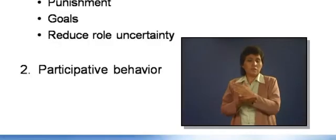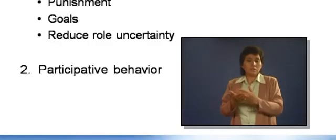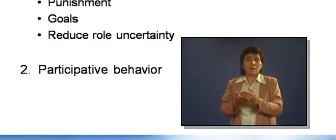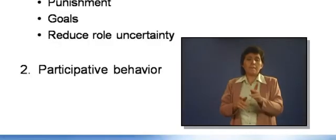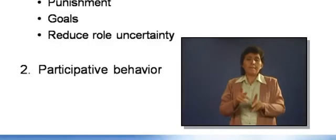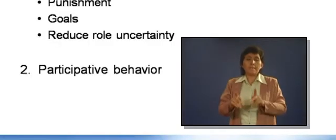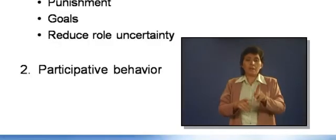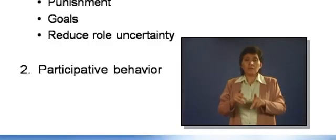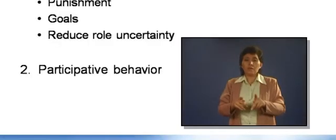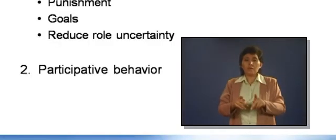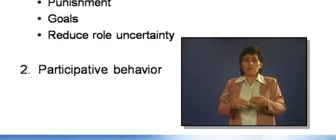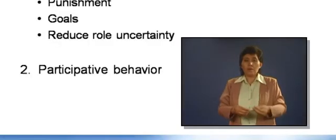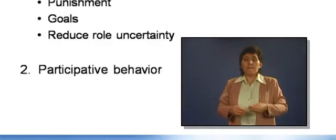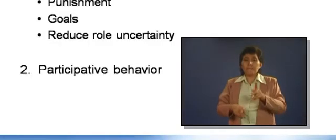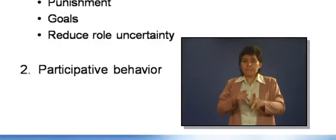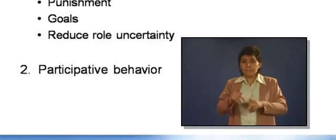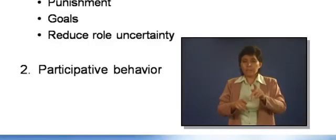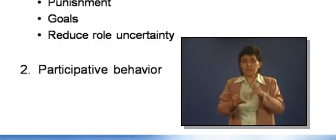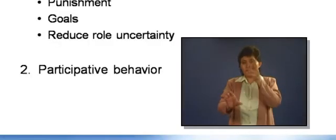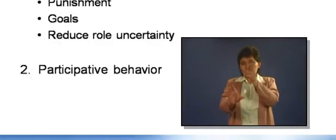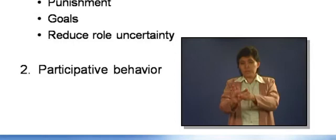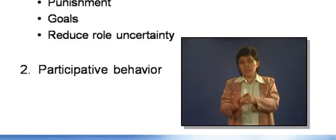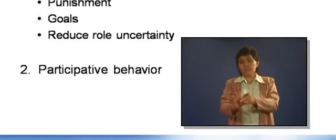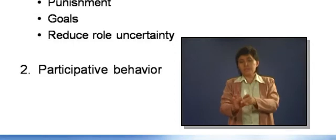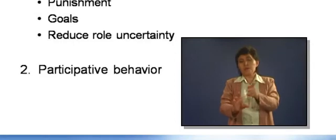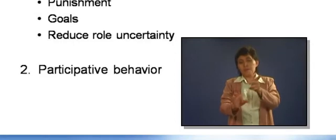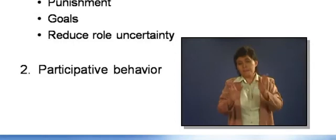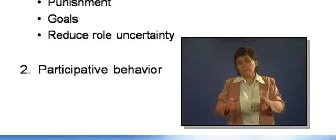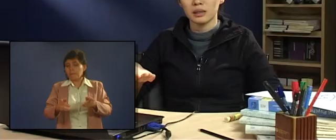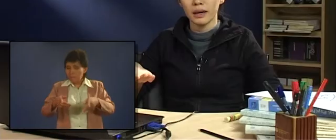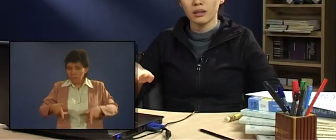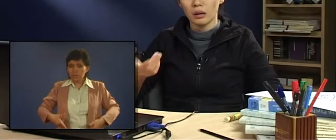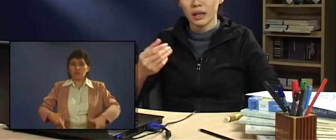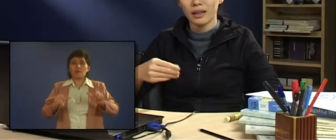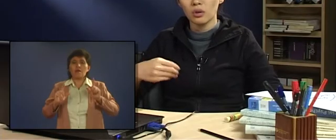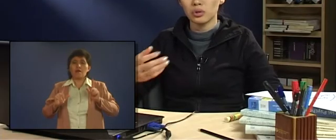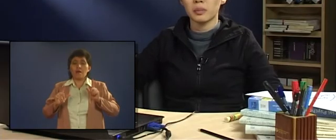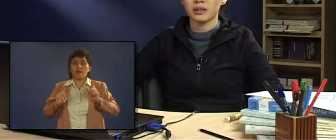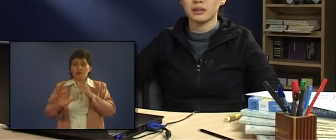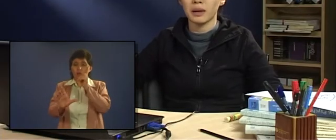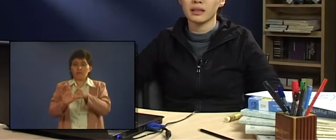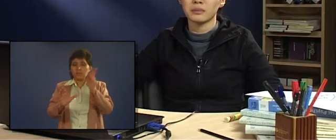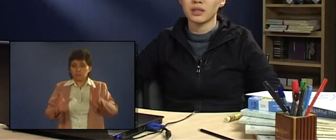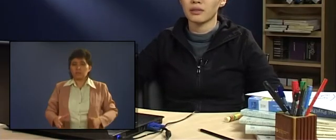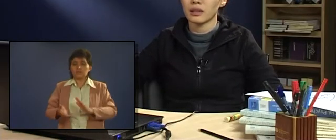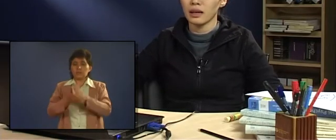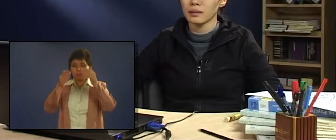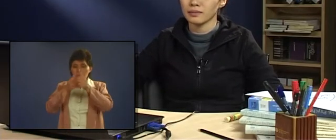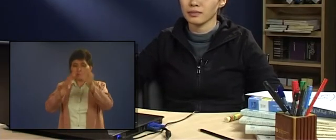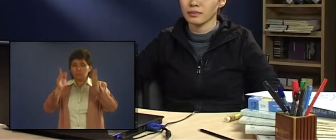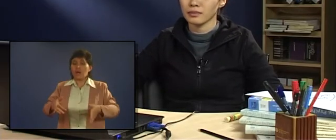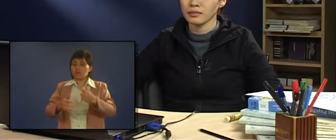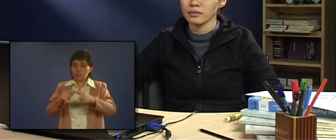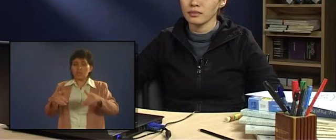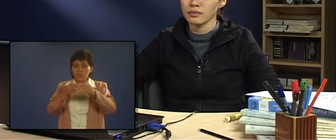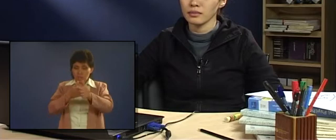participated they participate in as a leader they let people participate but they also participate themselves yeah